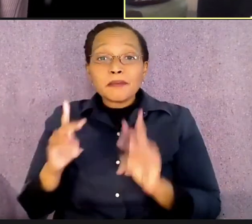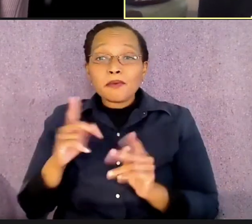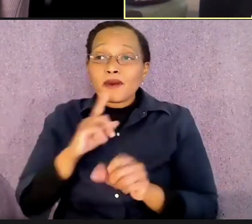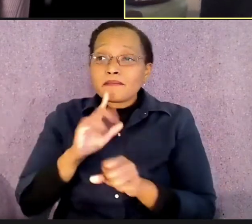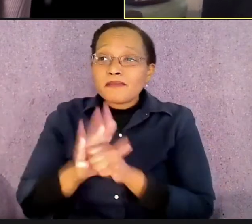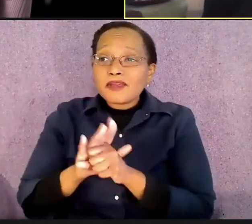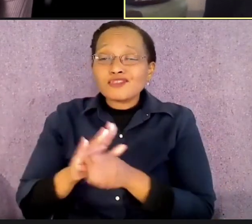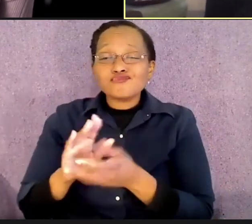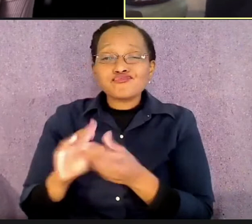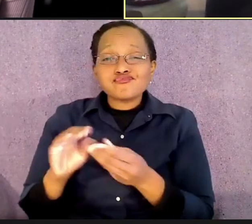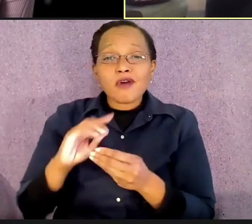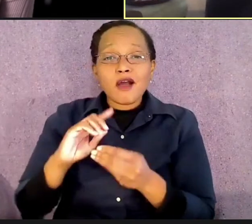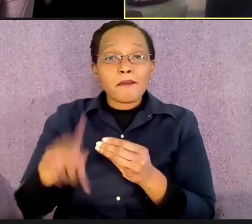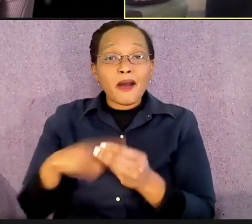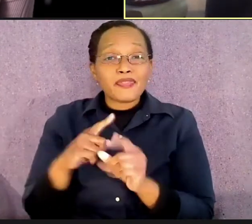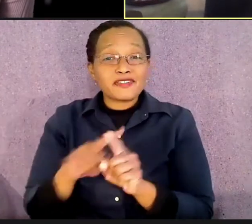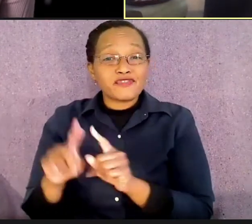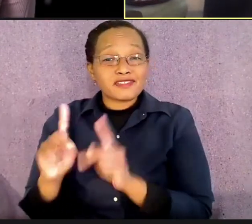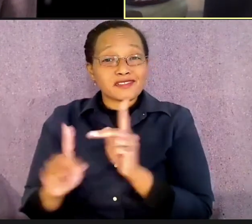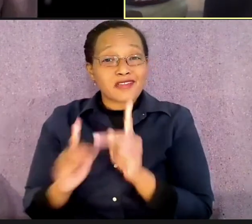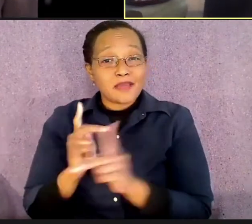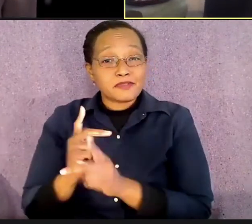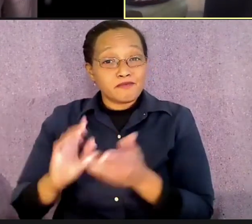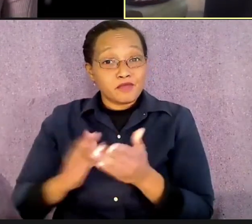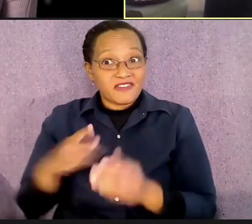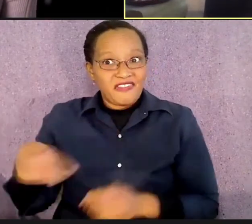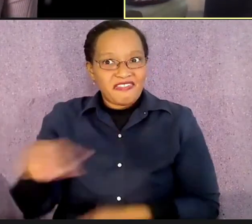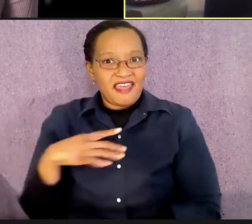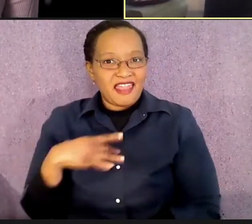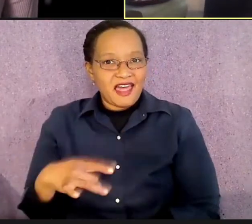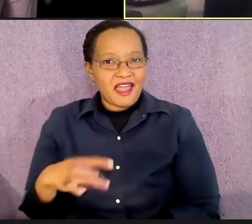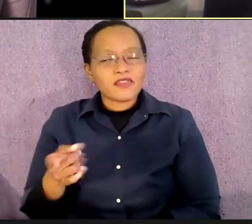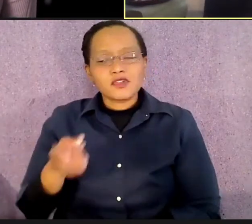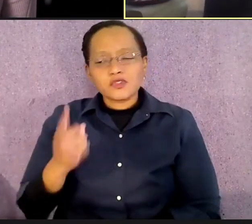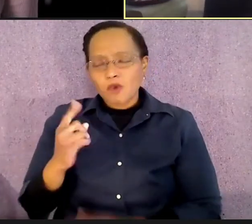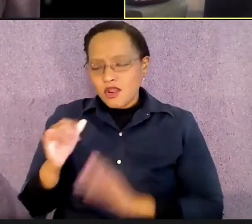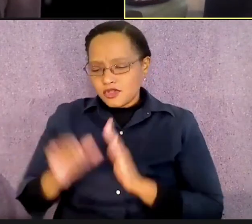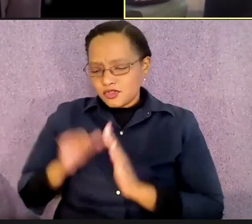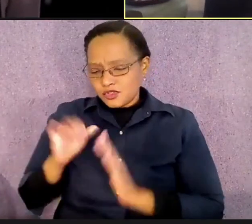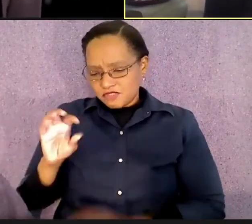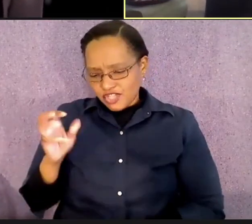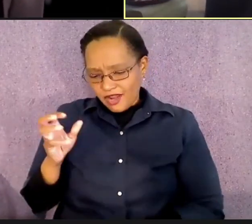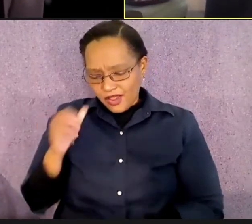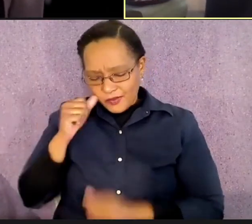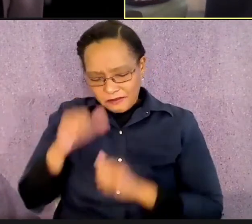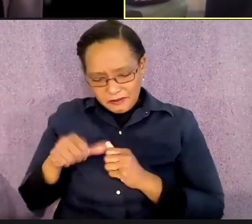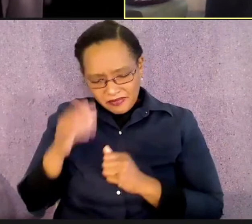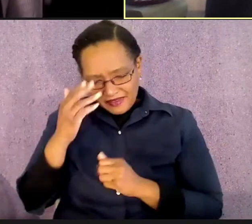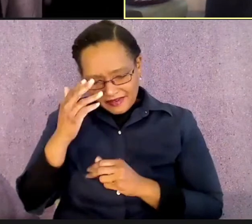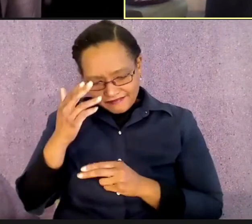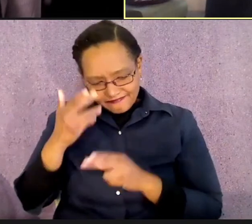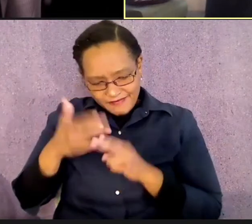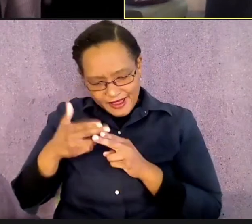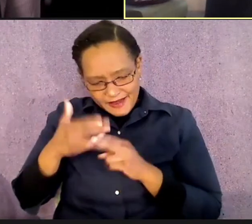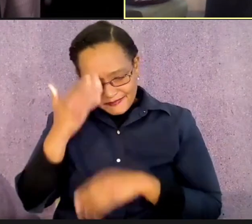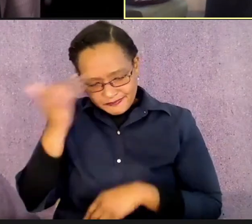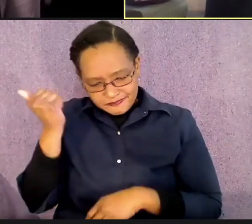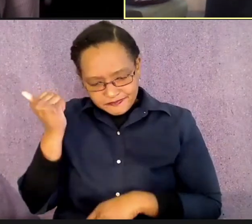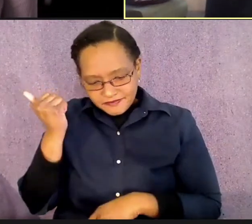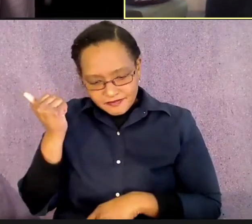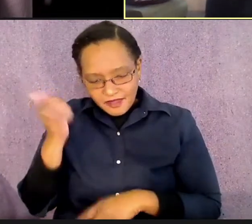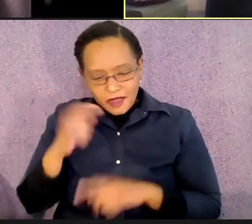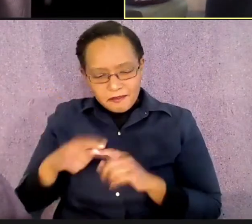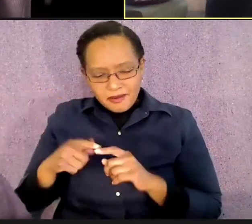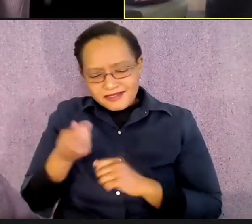to, I wish I could remember the name of it's a YouTube channel. But it's like a handful of black